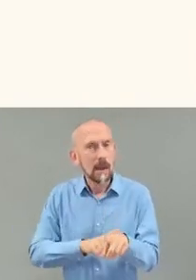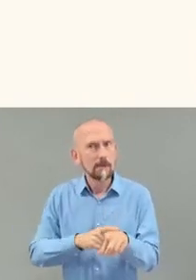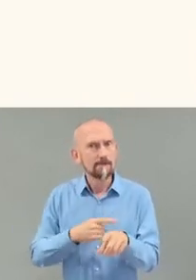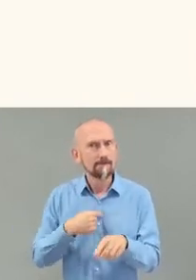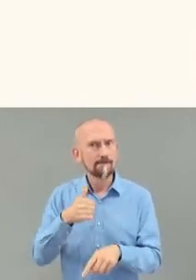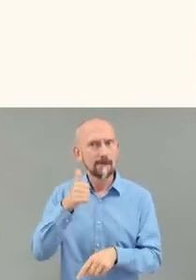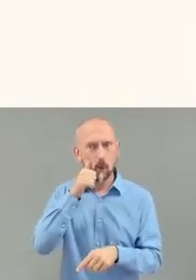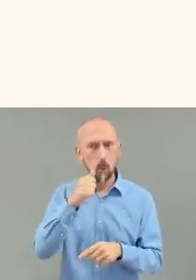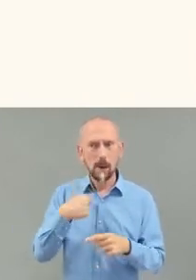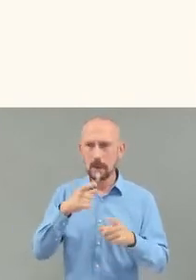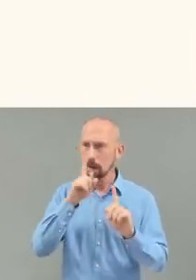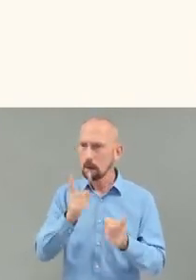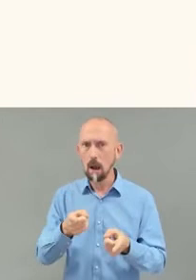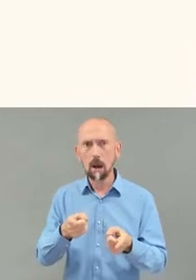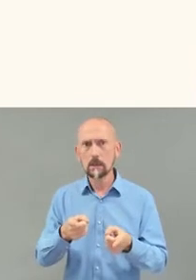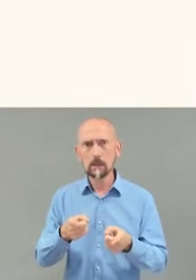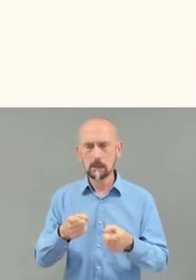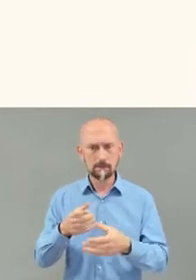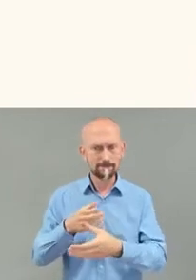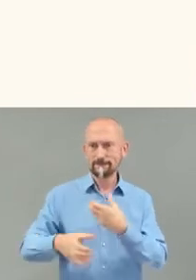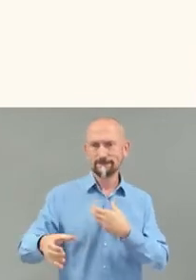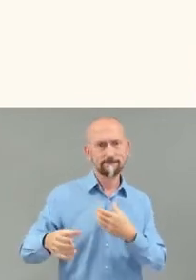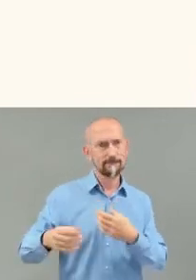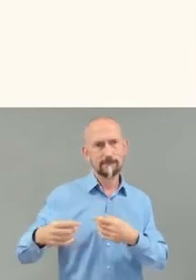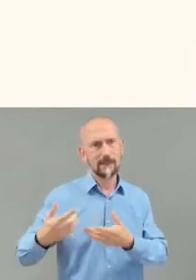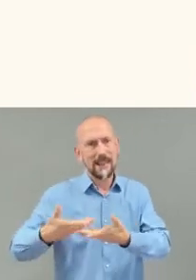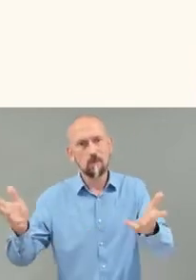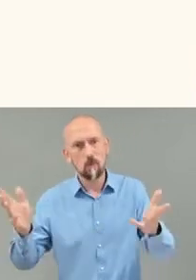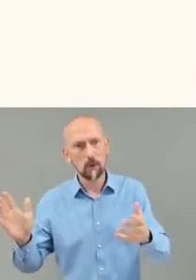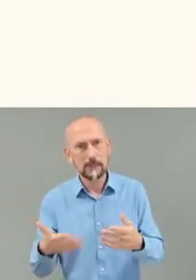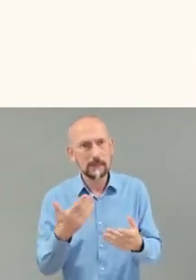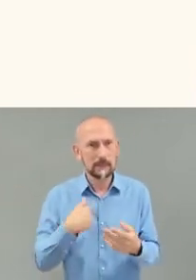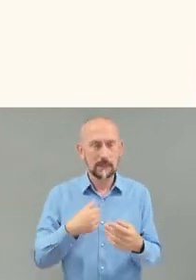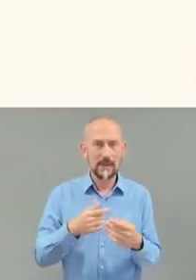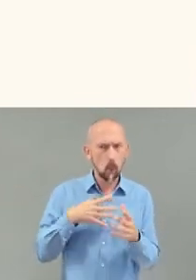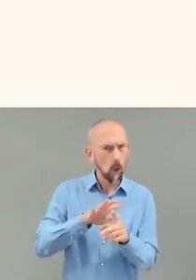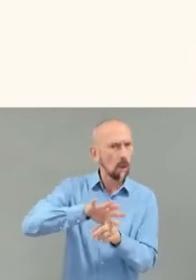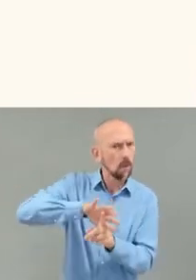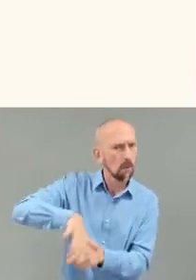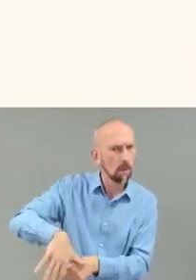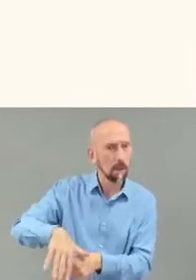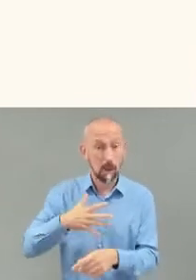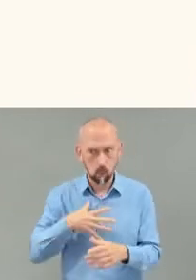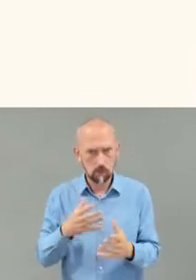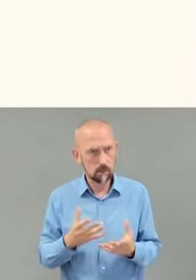for everybody. I don't want to silence anybody. I don't necessarily want to be a complete poster